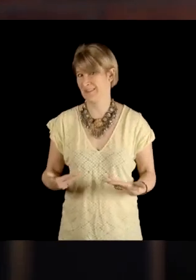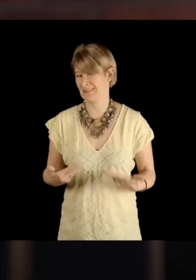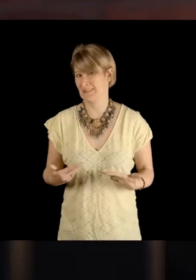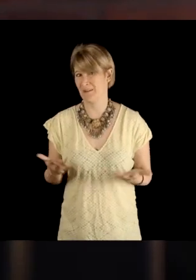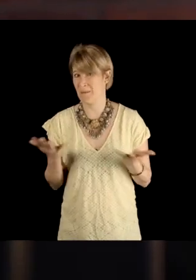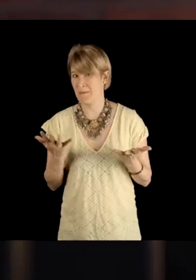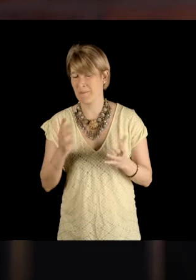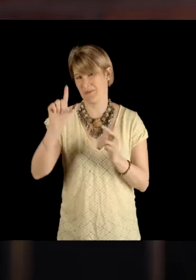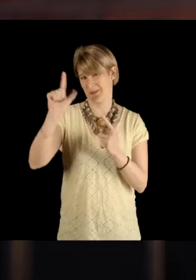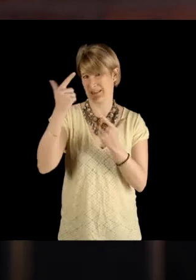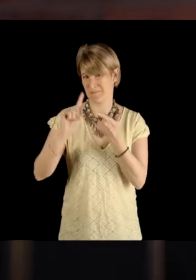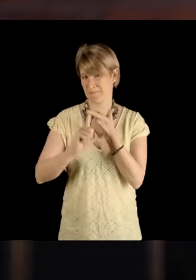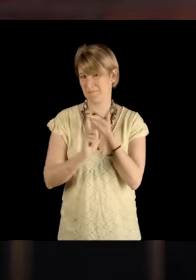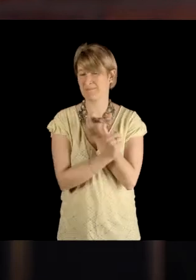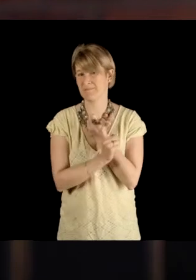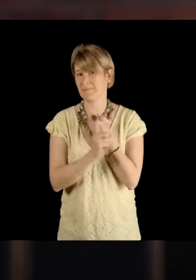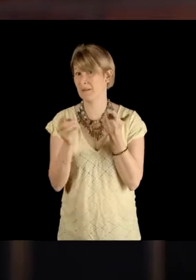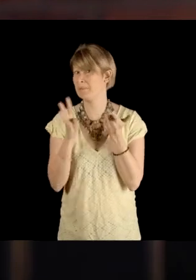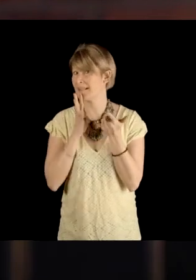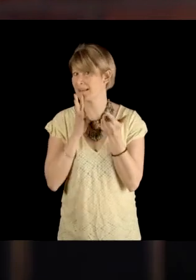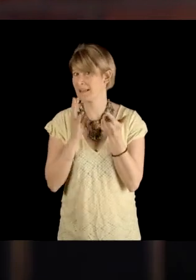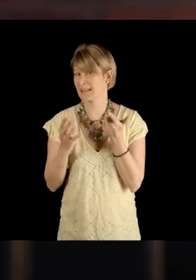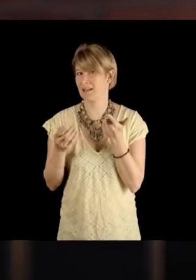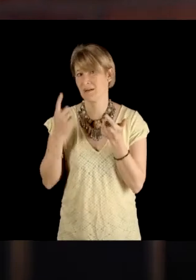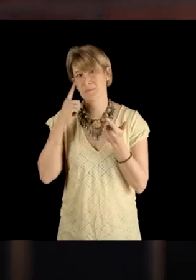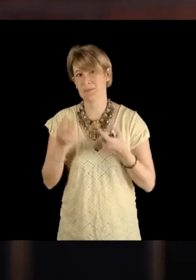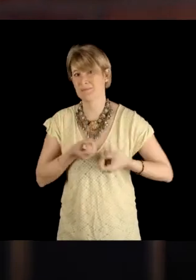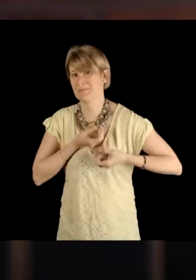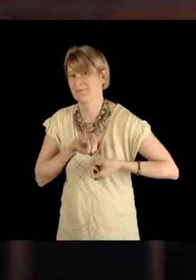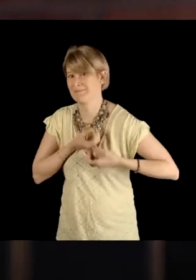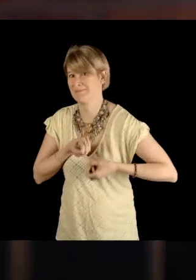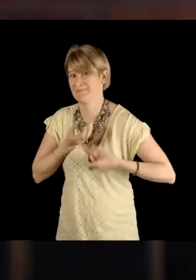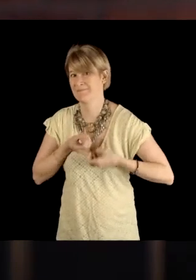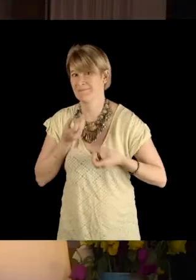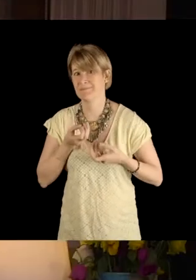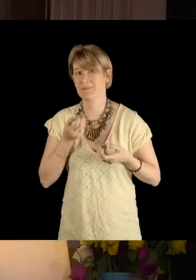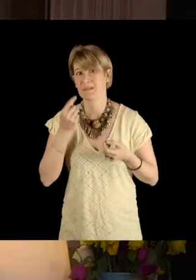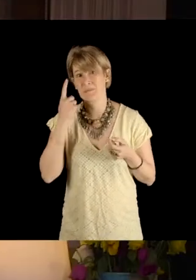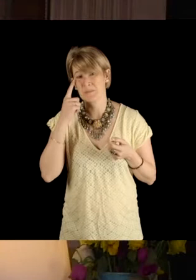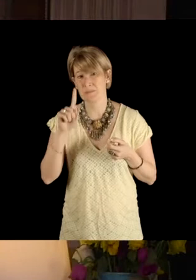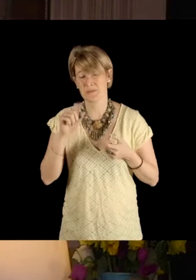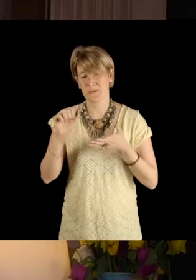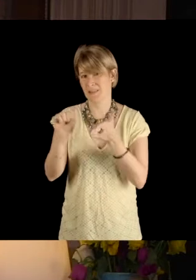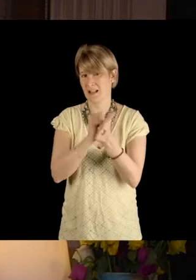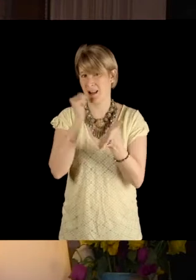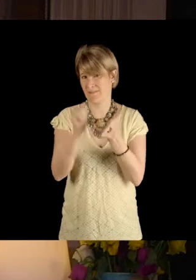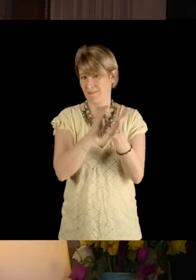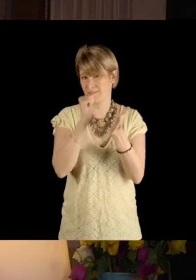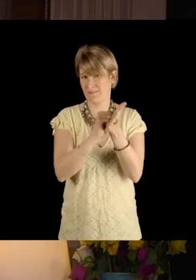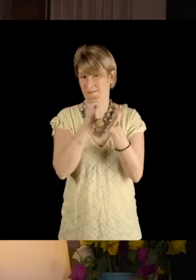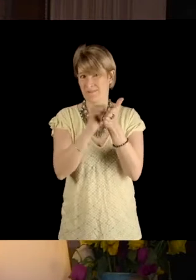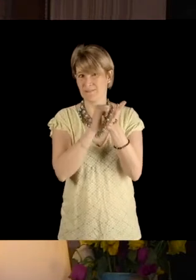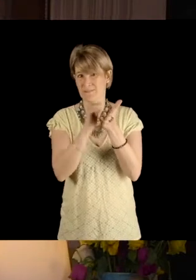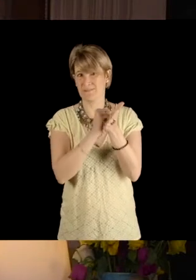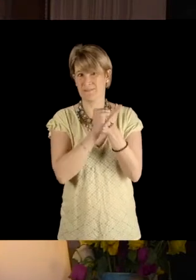of the heartfulness practice. We like to call it cleaning or rejuvenation. What is the relation